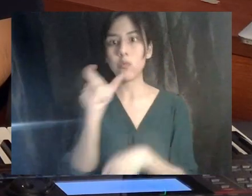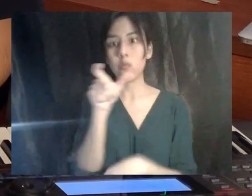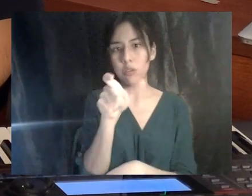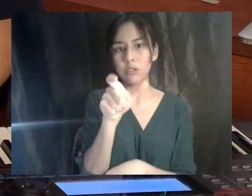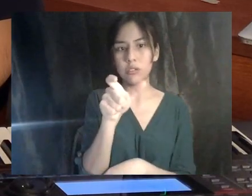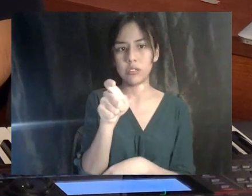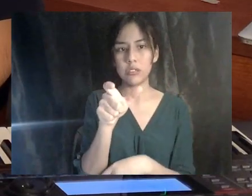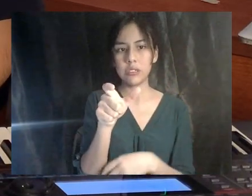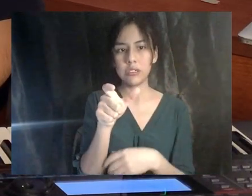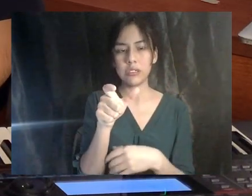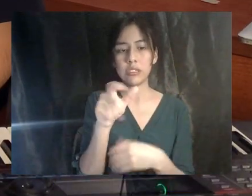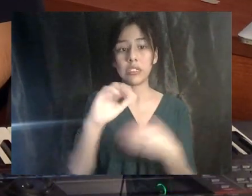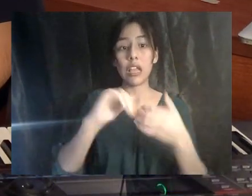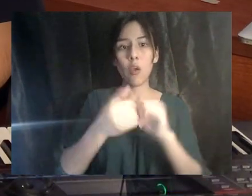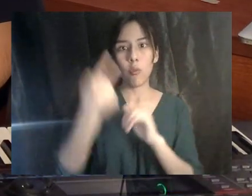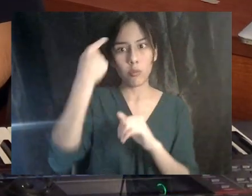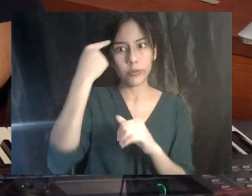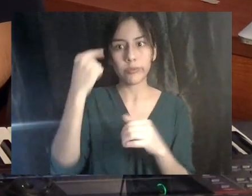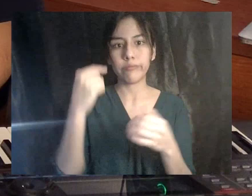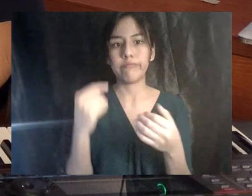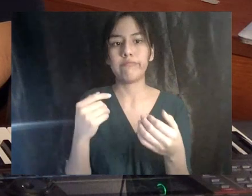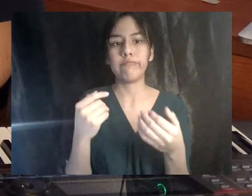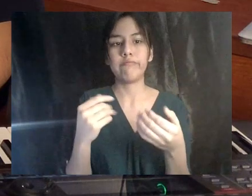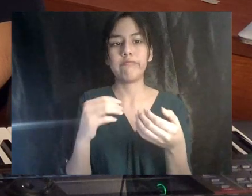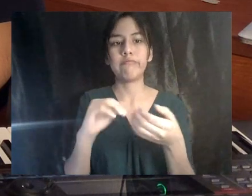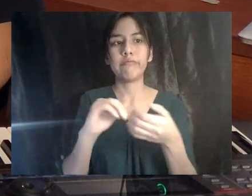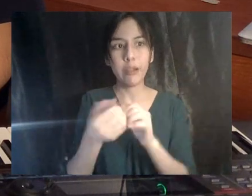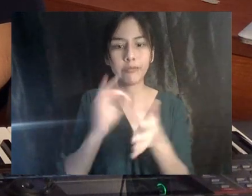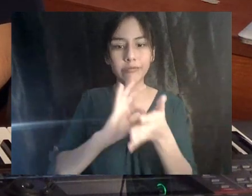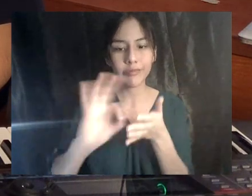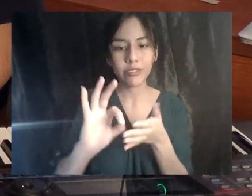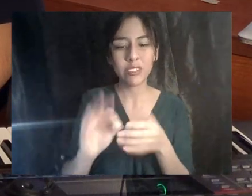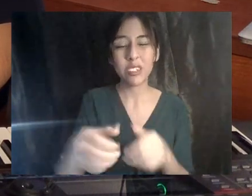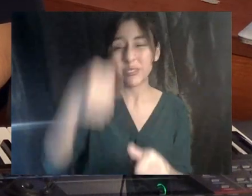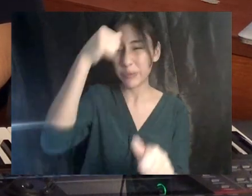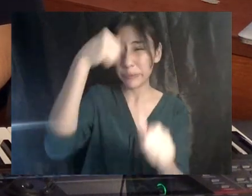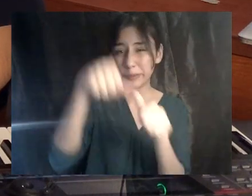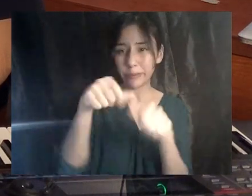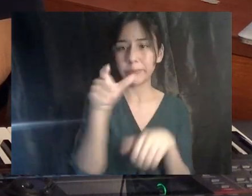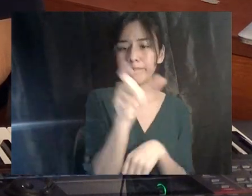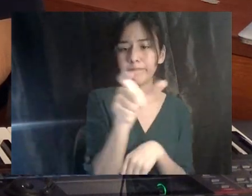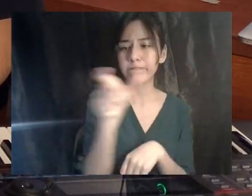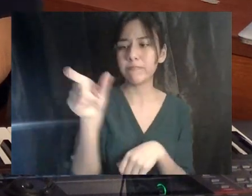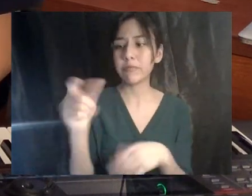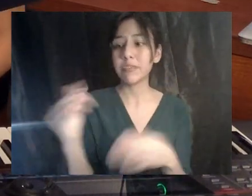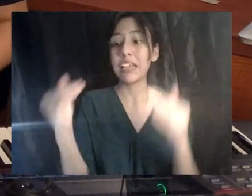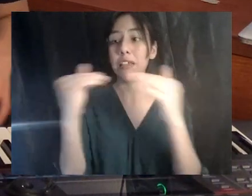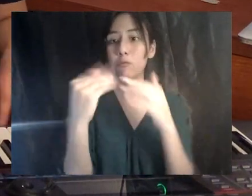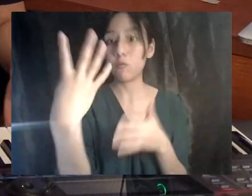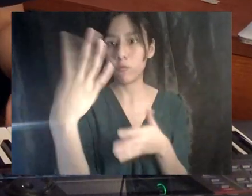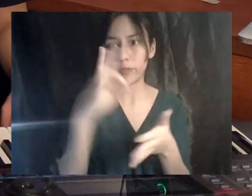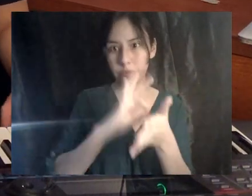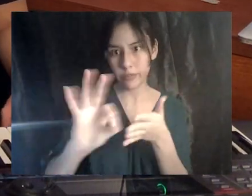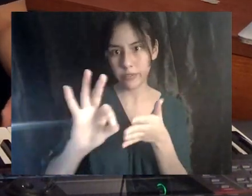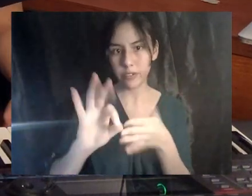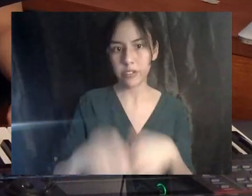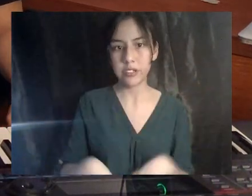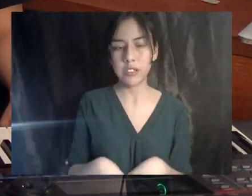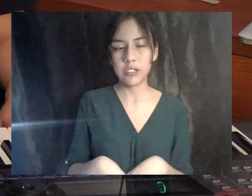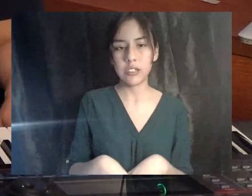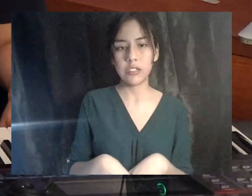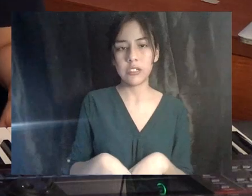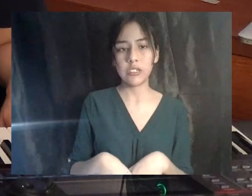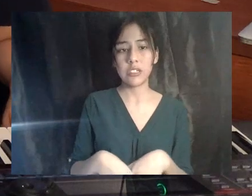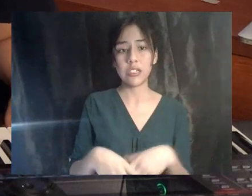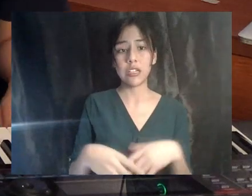That's how we know where to count. And remember, each measure has 4 counts. So let's go ahead and take a look at the different